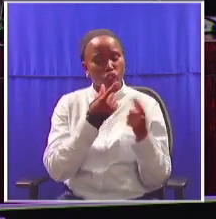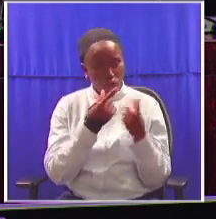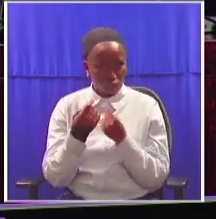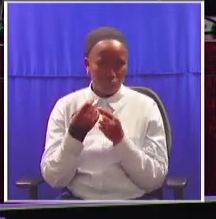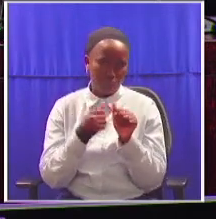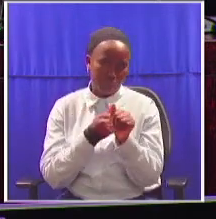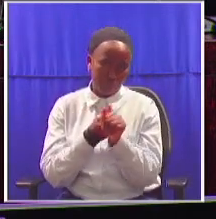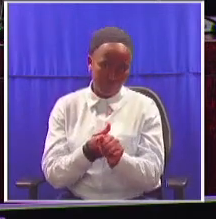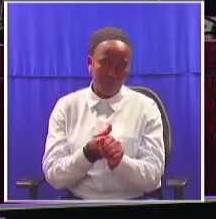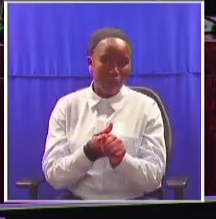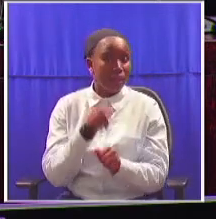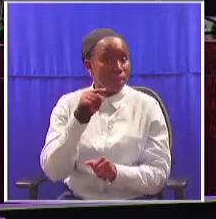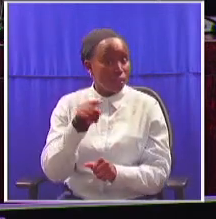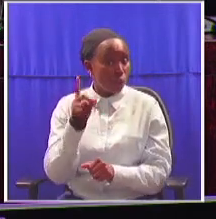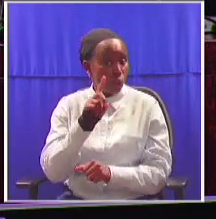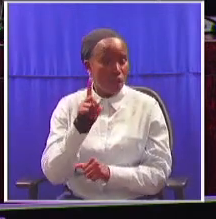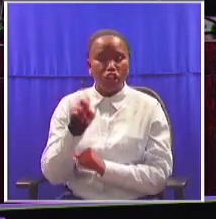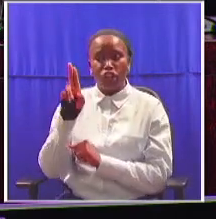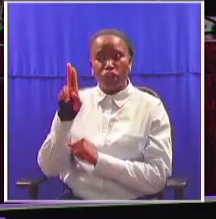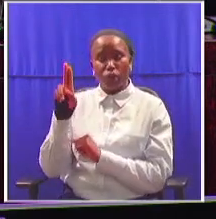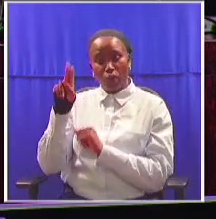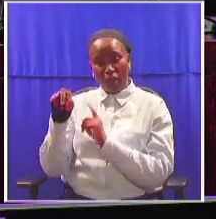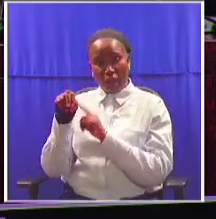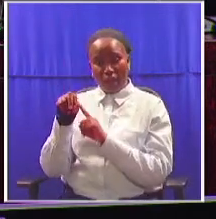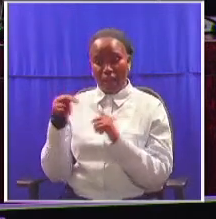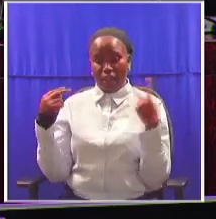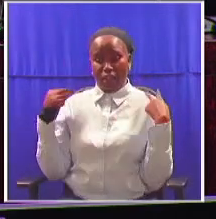That the UN Security Council